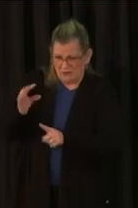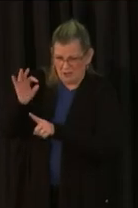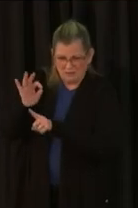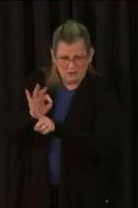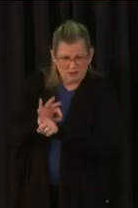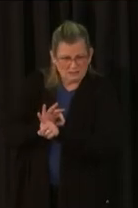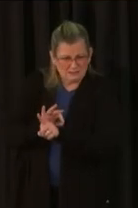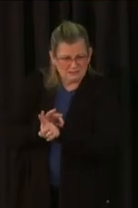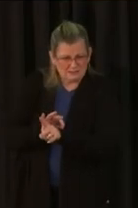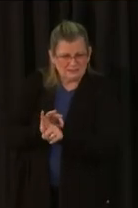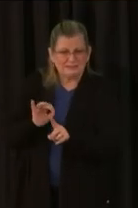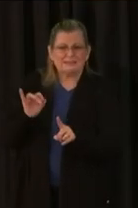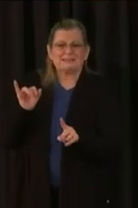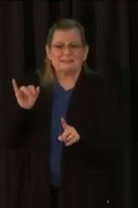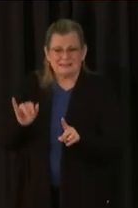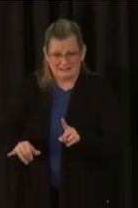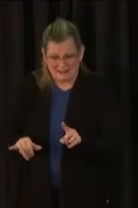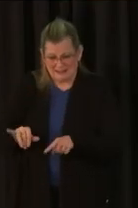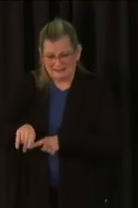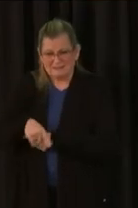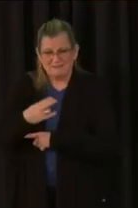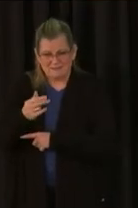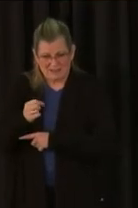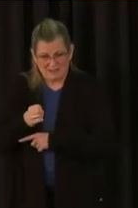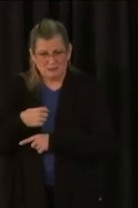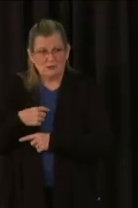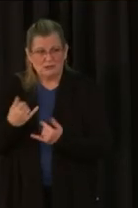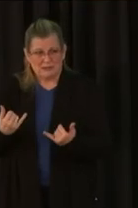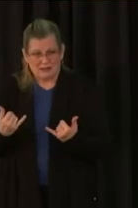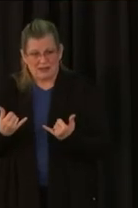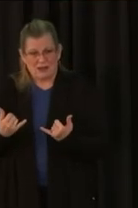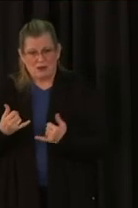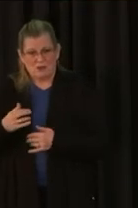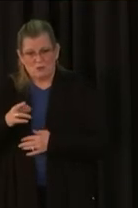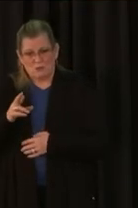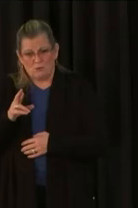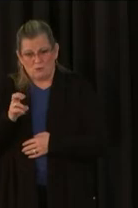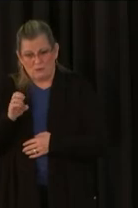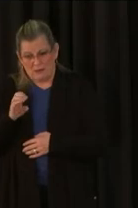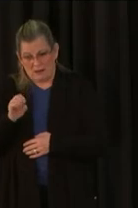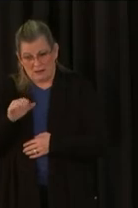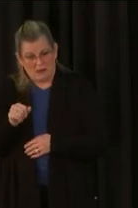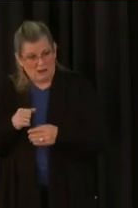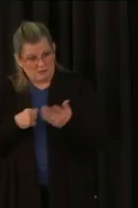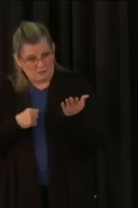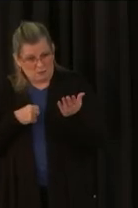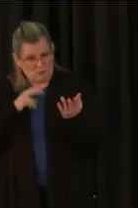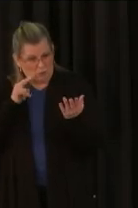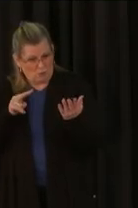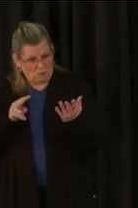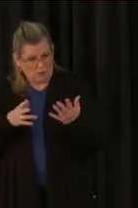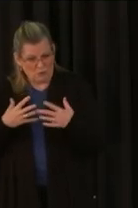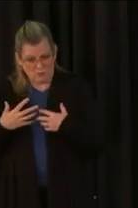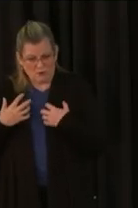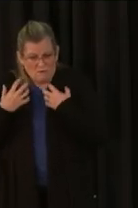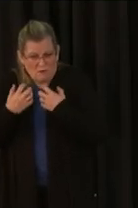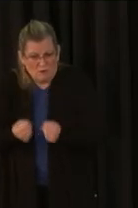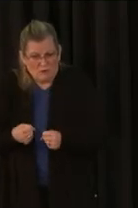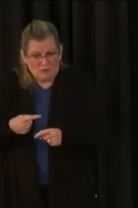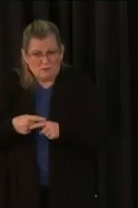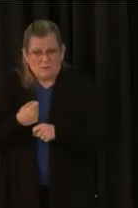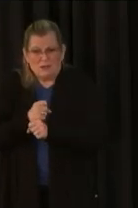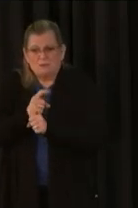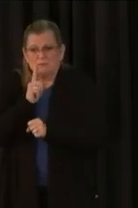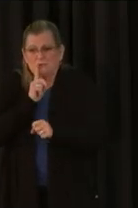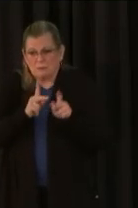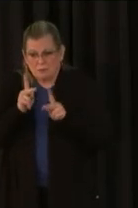pandemic? And so that's the phase that we're in now. But Rebecca, I really am looking forward to the recovery when we actually get back